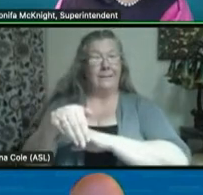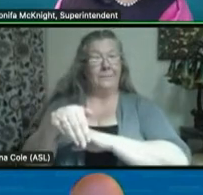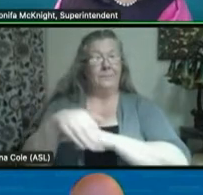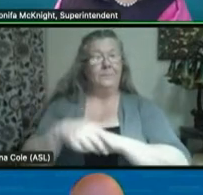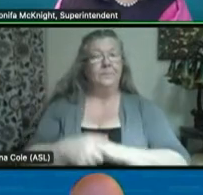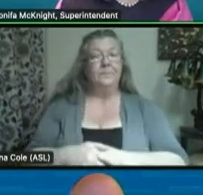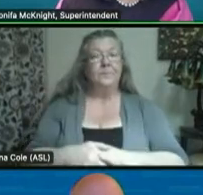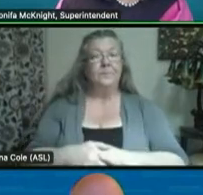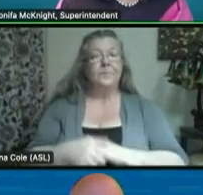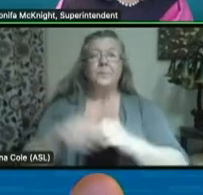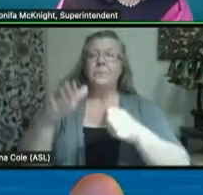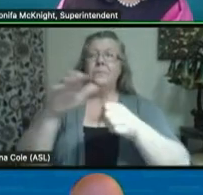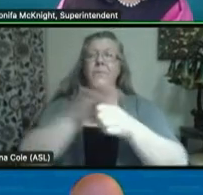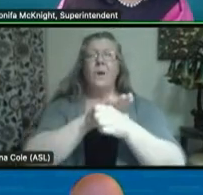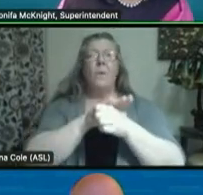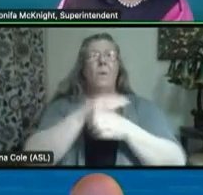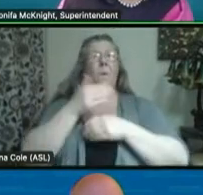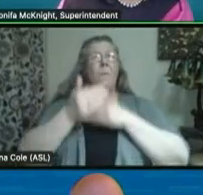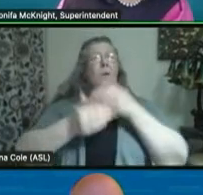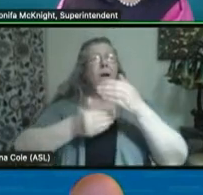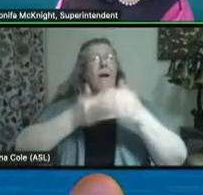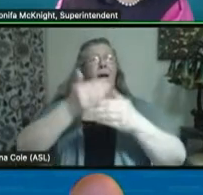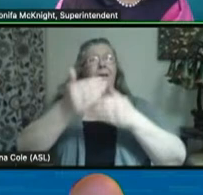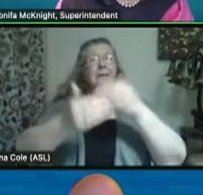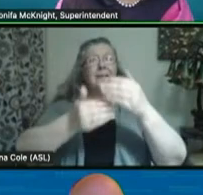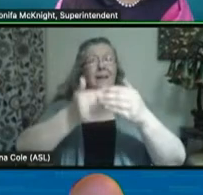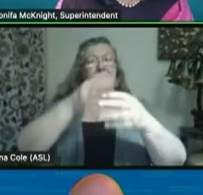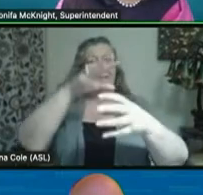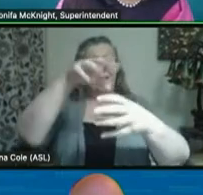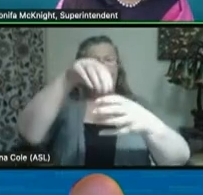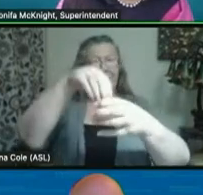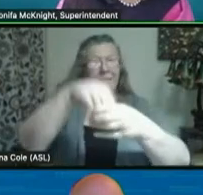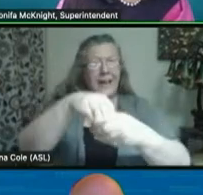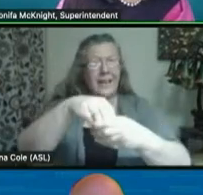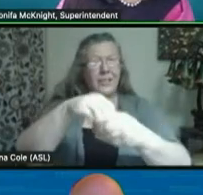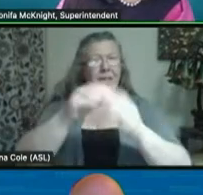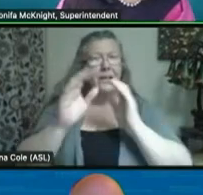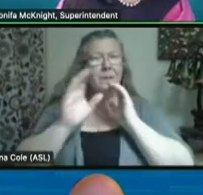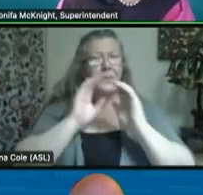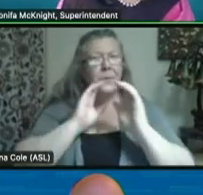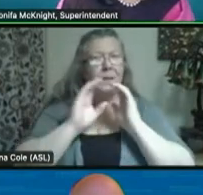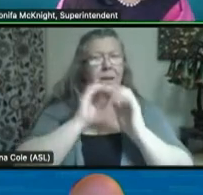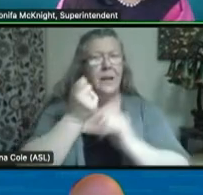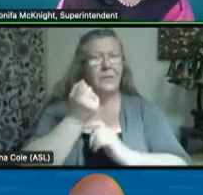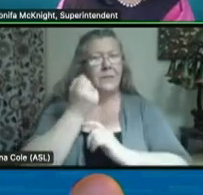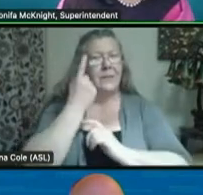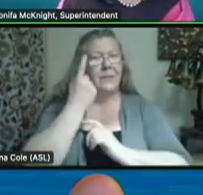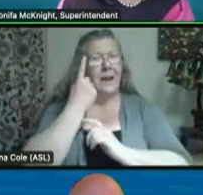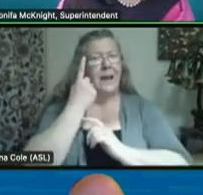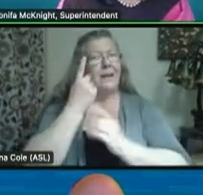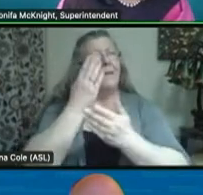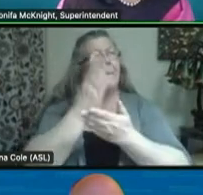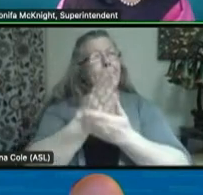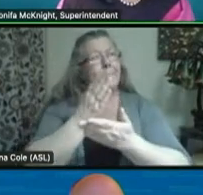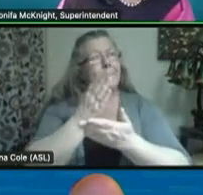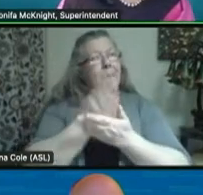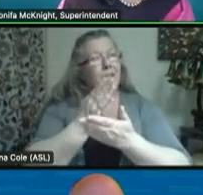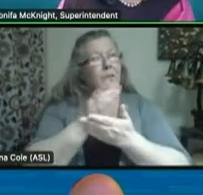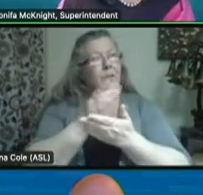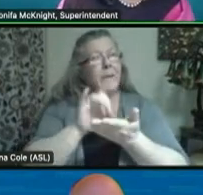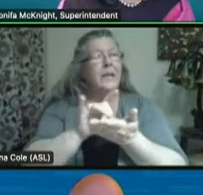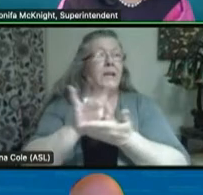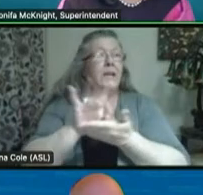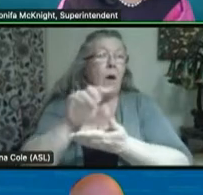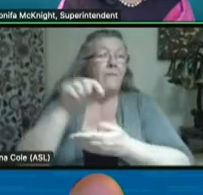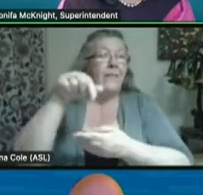So this whole process of us engaging in community conversations to understand the budget is what we're doing to kick the process off this year. And then we also